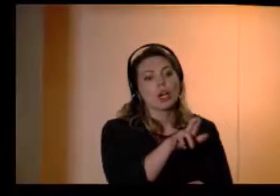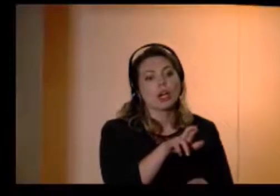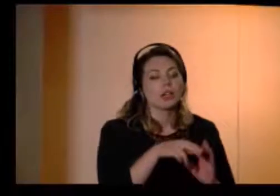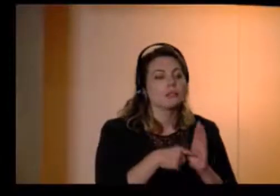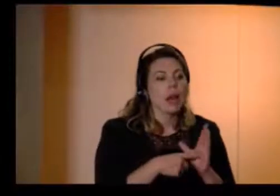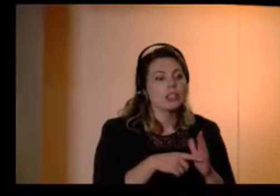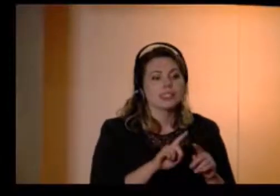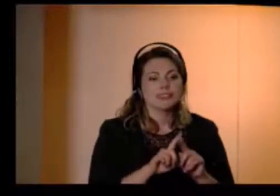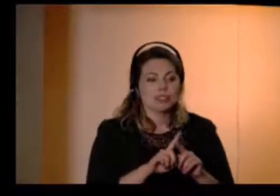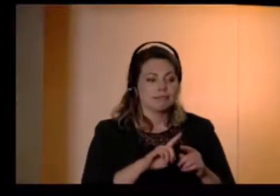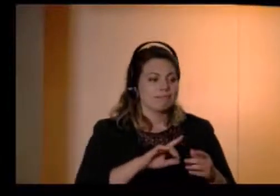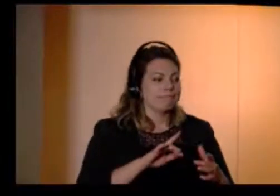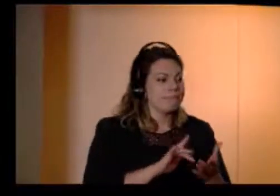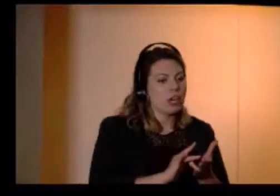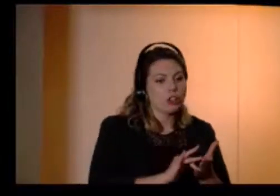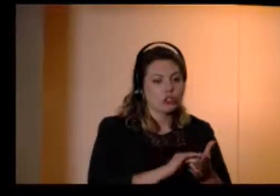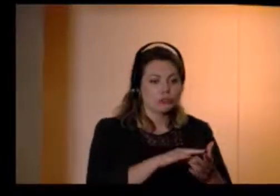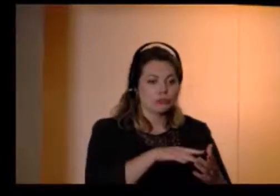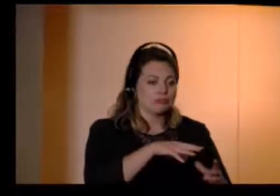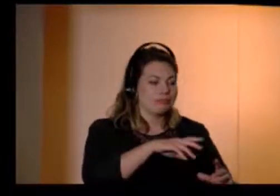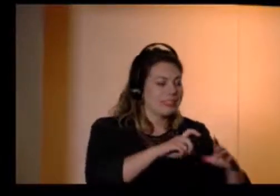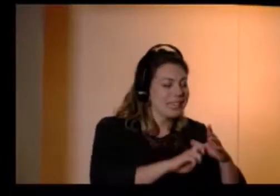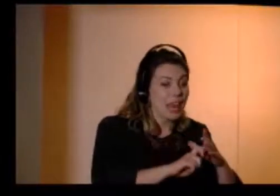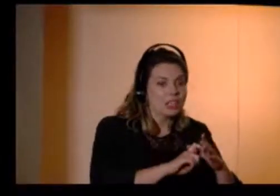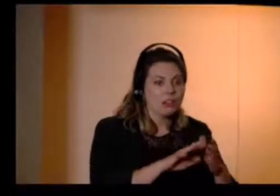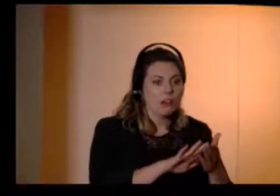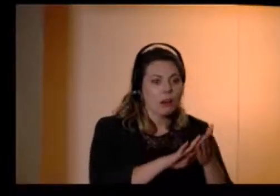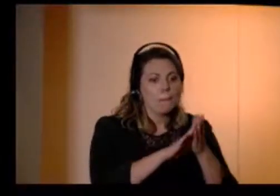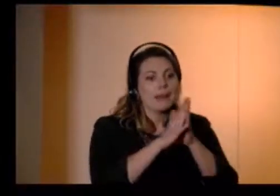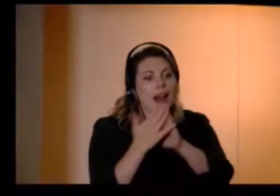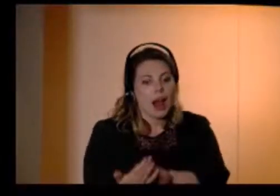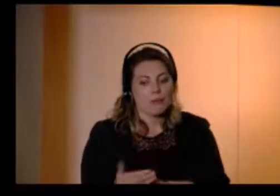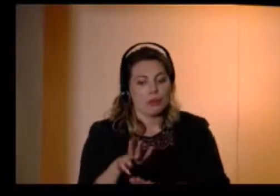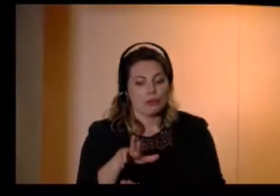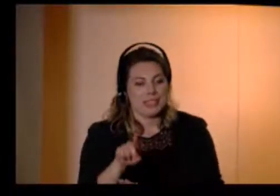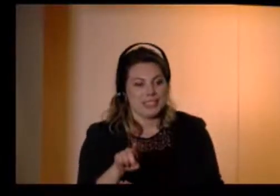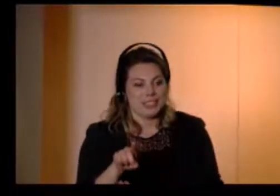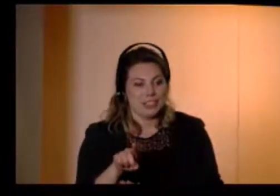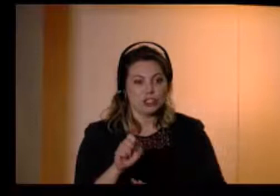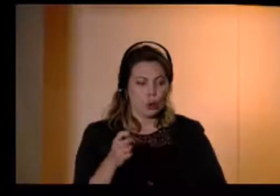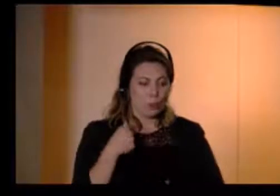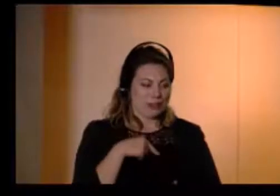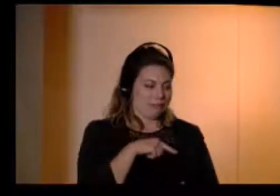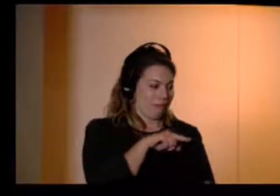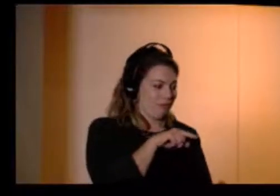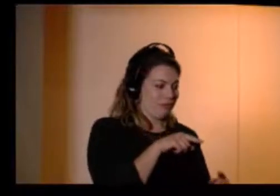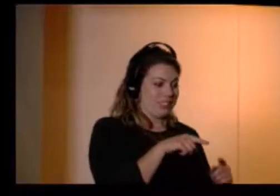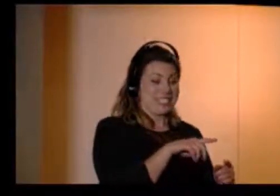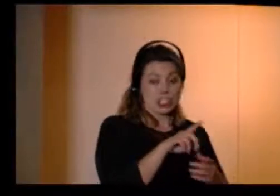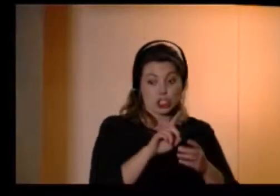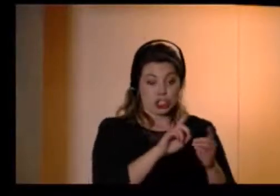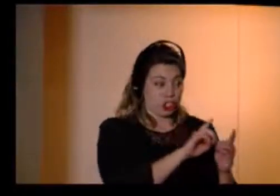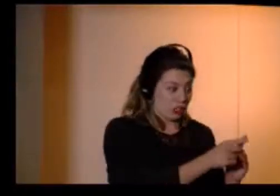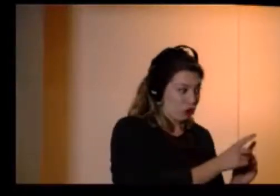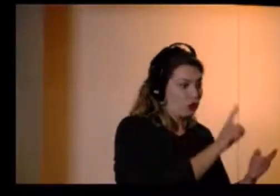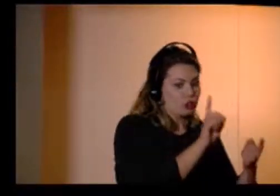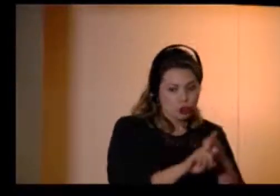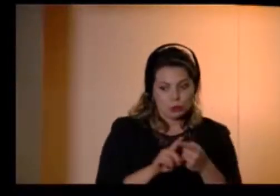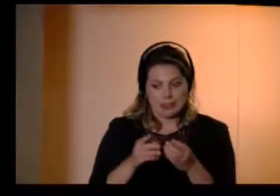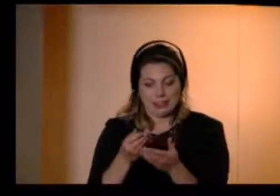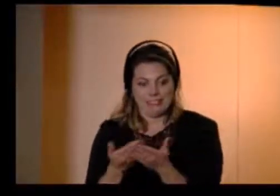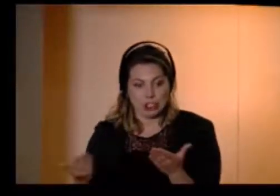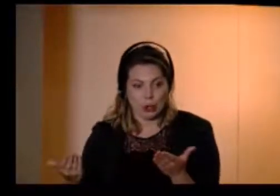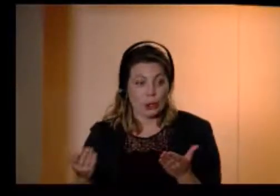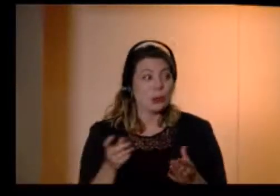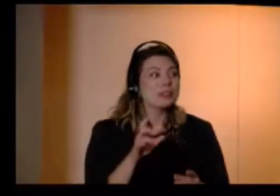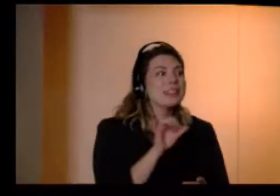scans and turning them into 3D printable models. So kind of taking it from the digital to the physical world, or as one collaborator said, atoms to